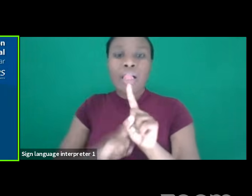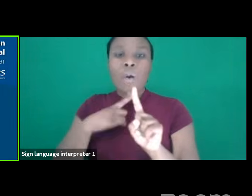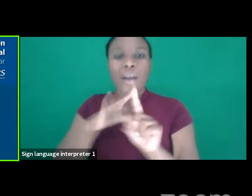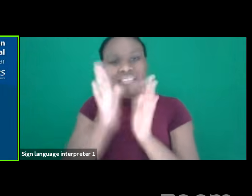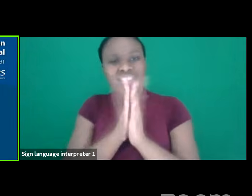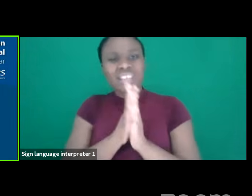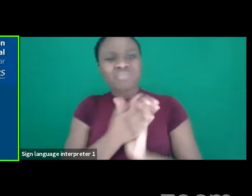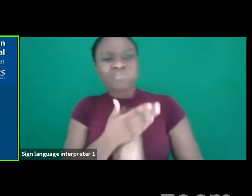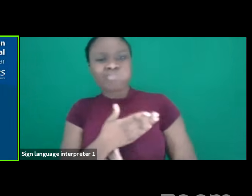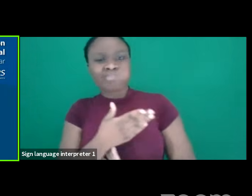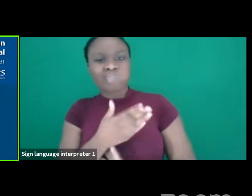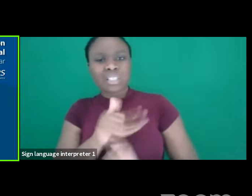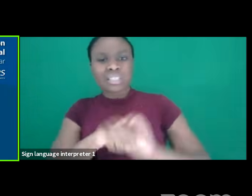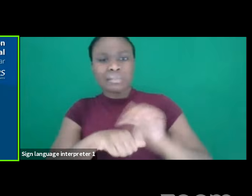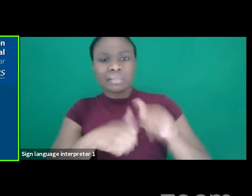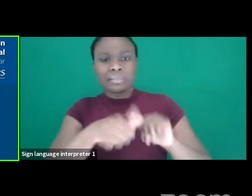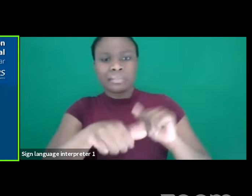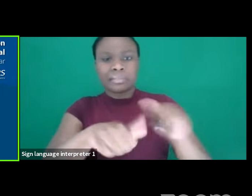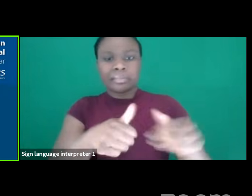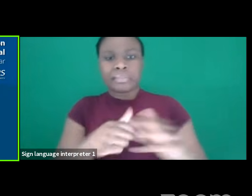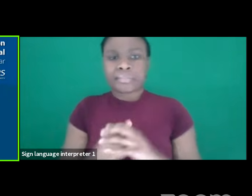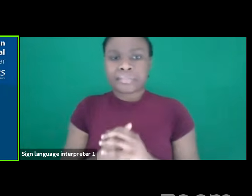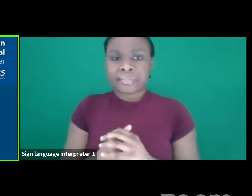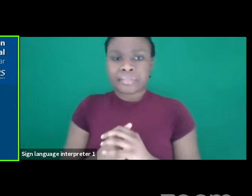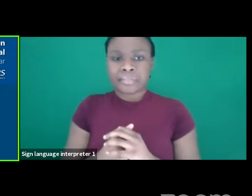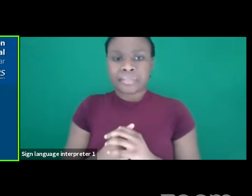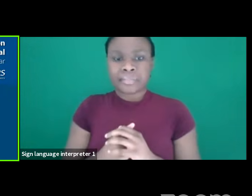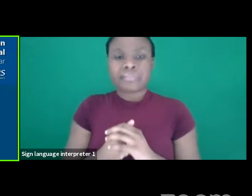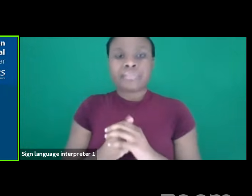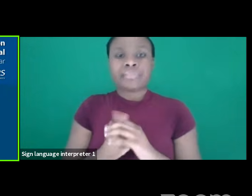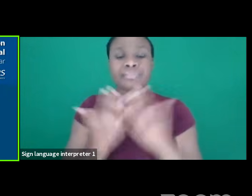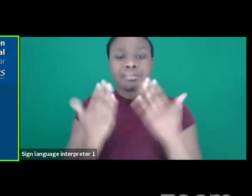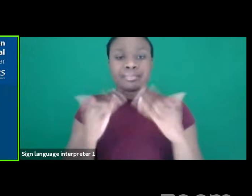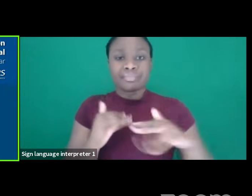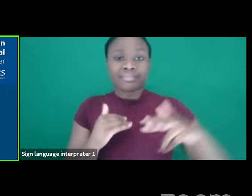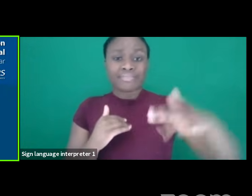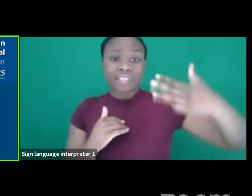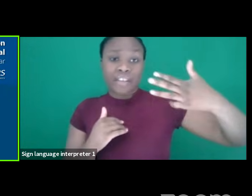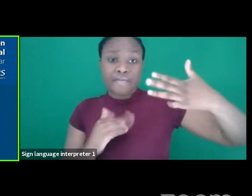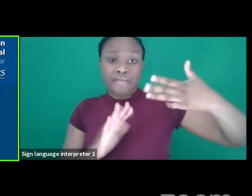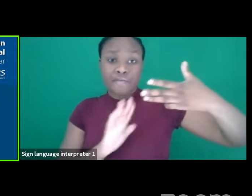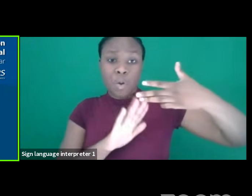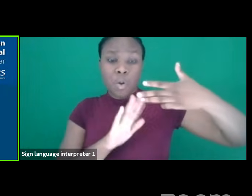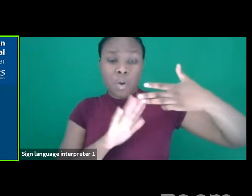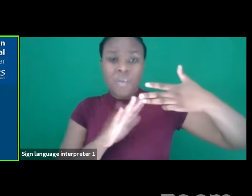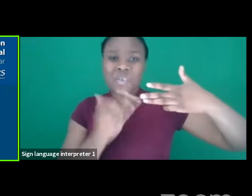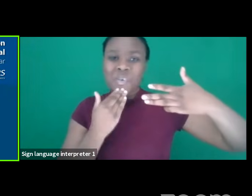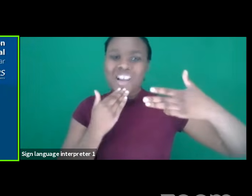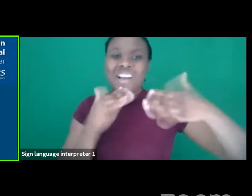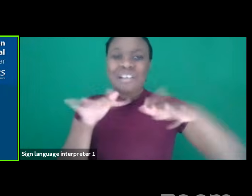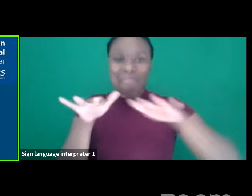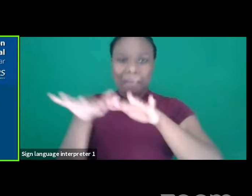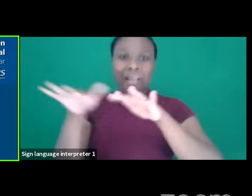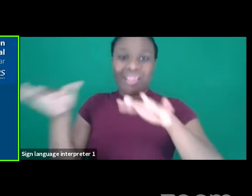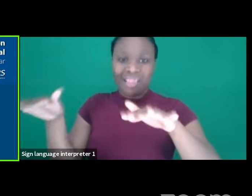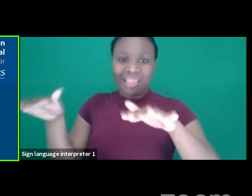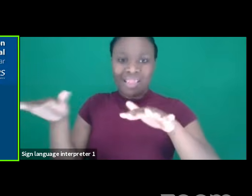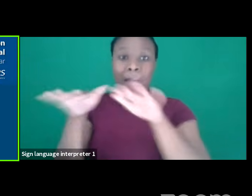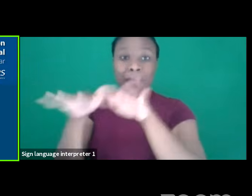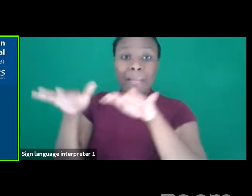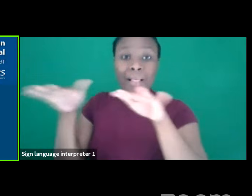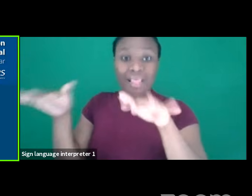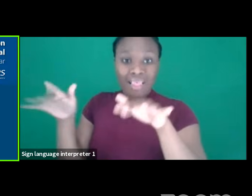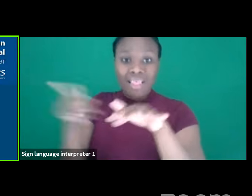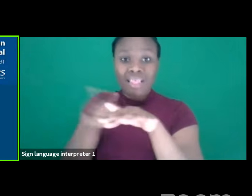strategic objective number 4 speaks to our people and how we want to make sure that our people are front